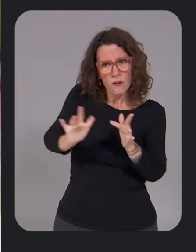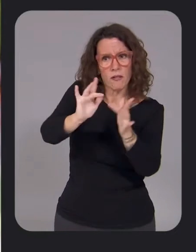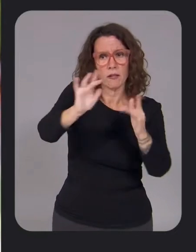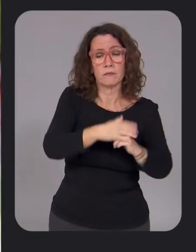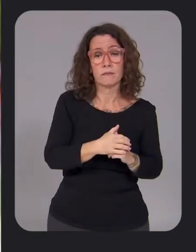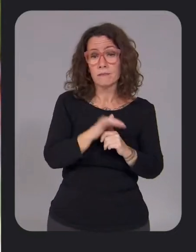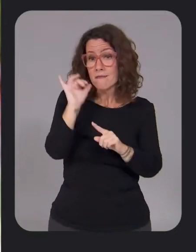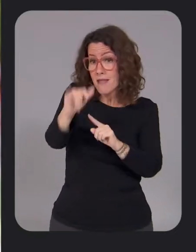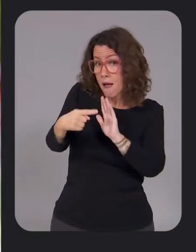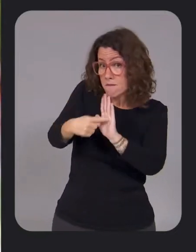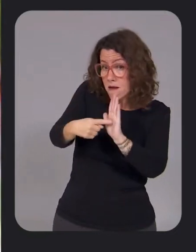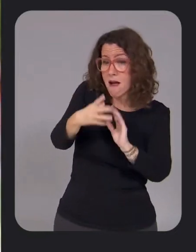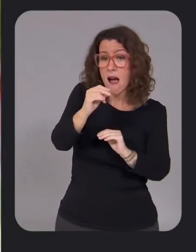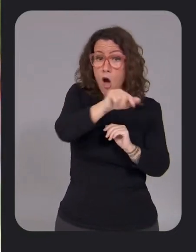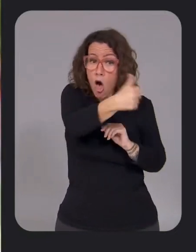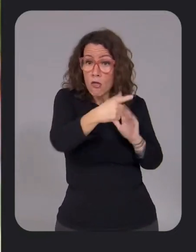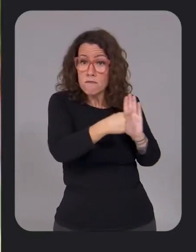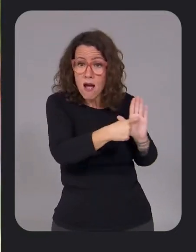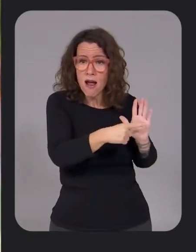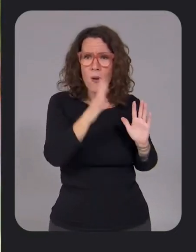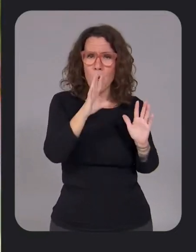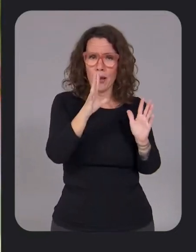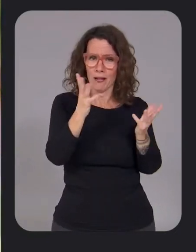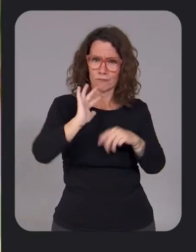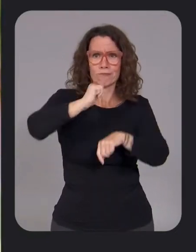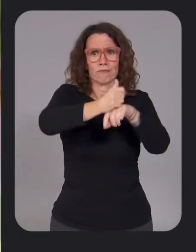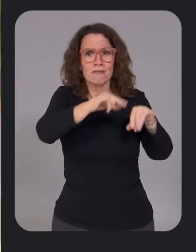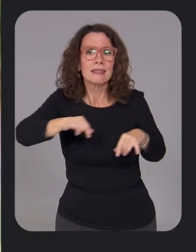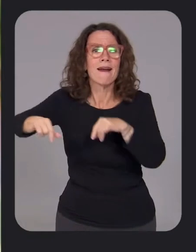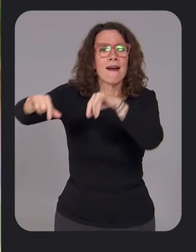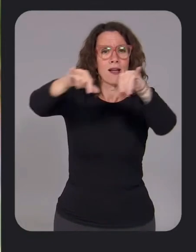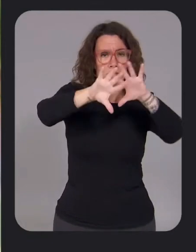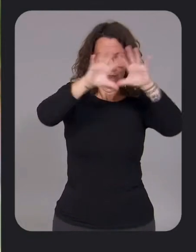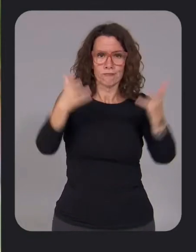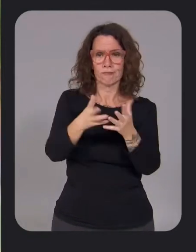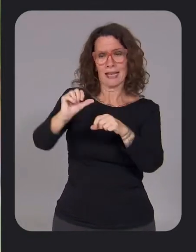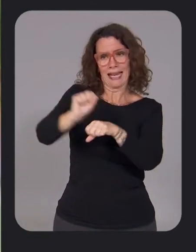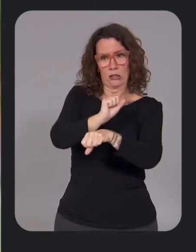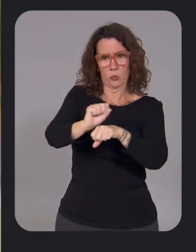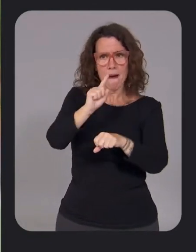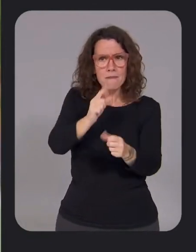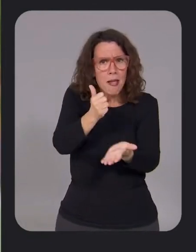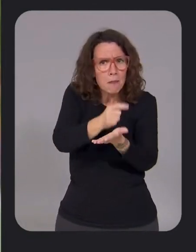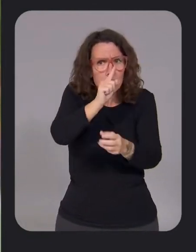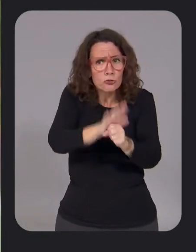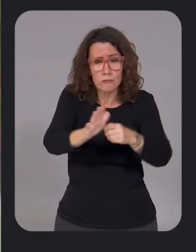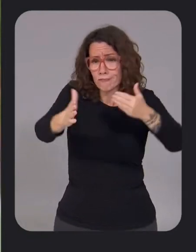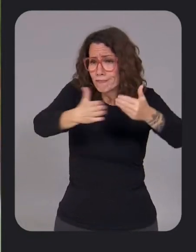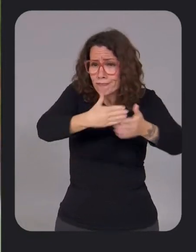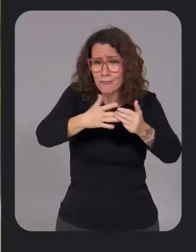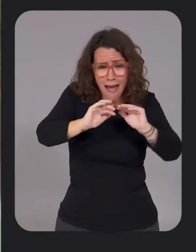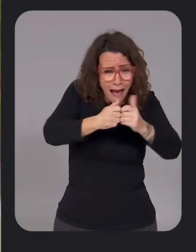model for hotels, will bring standardization across the industry and help ensure that no matter where you're booking your travel, you have